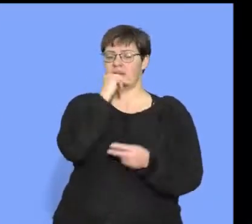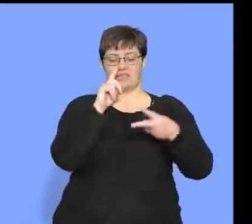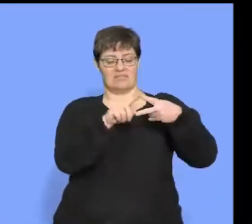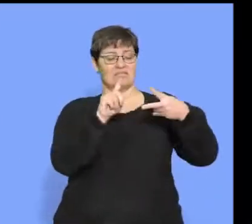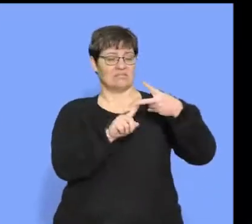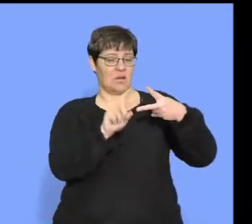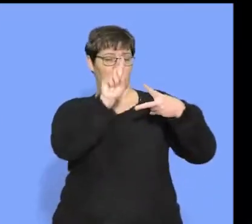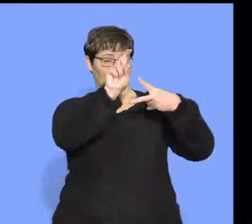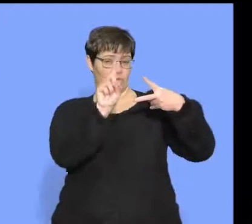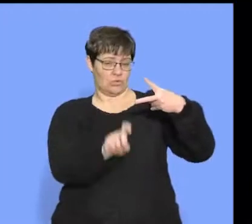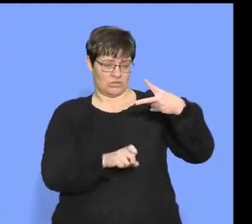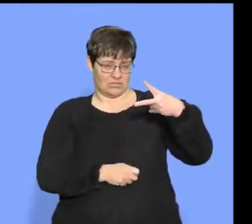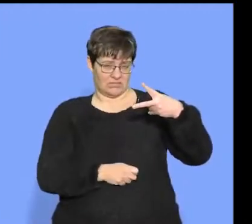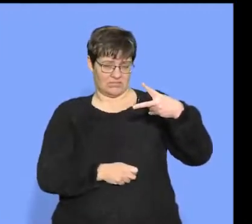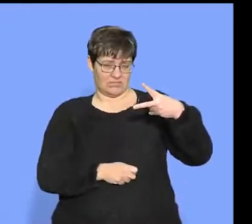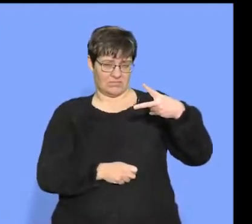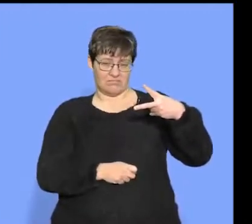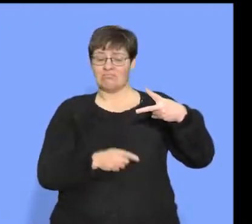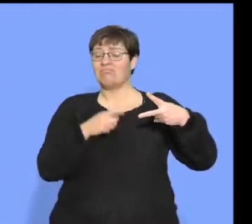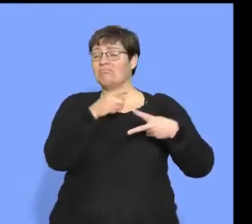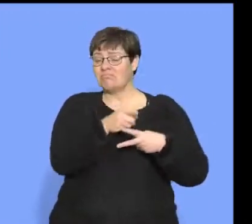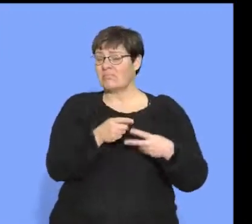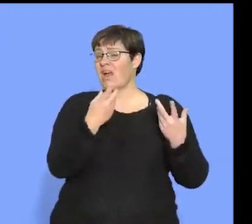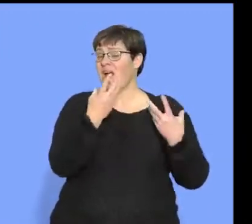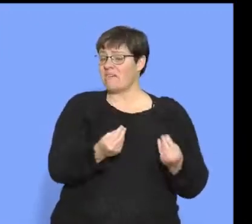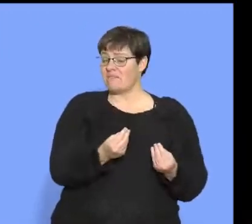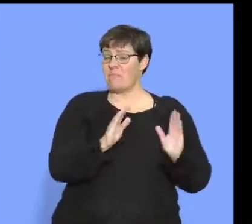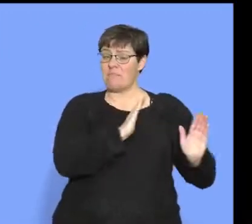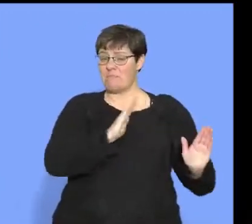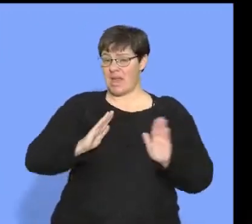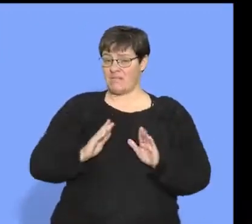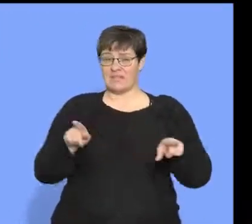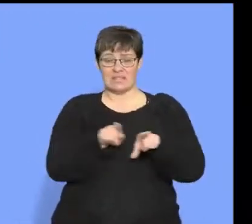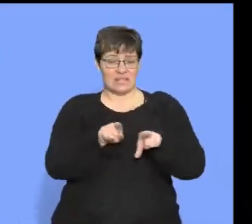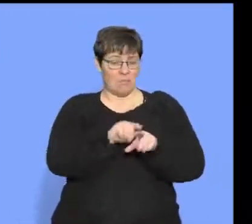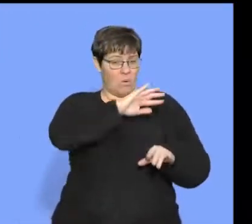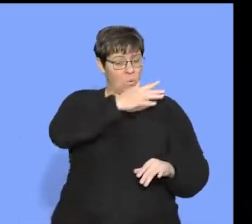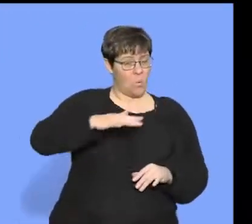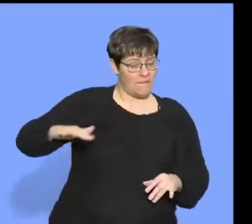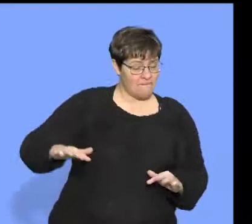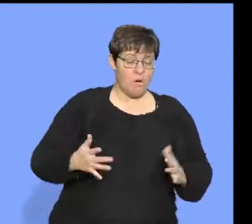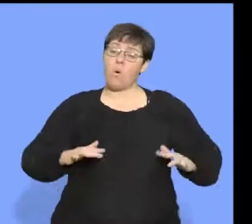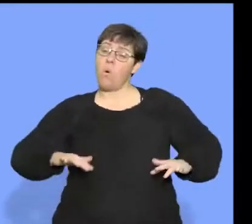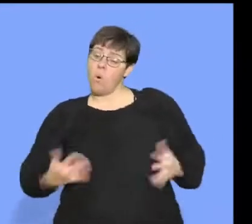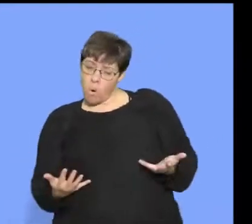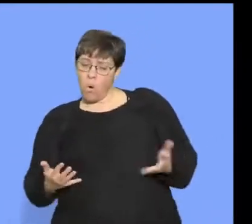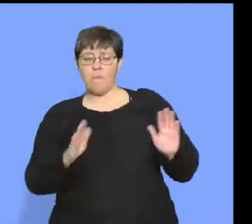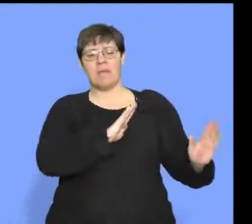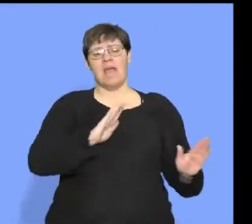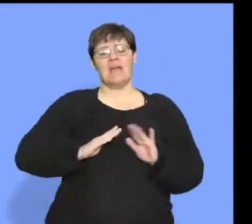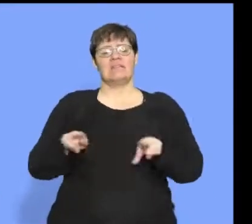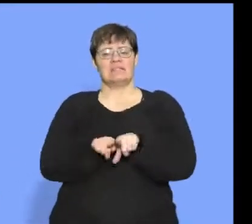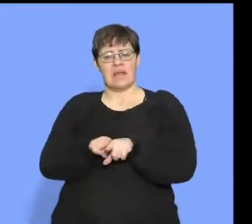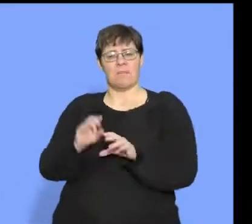two important questions. Does electromagnetic radiation behave like a wave, or does it